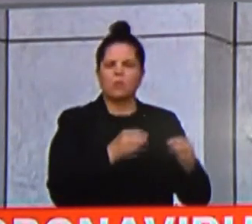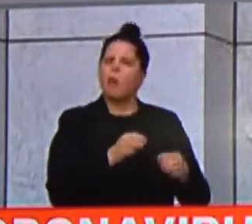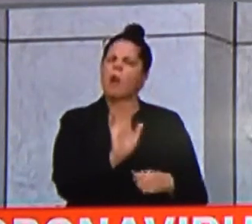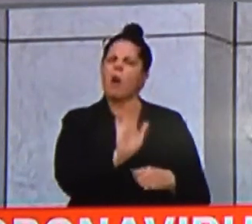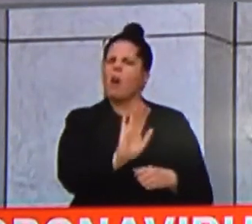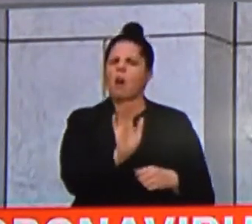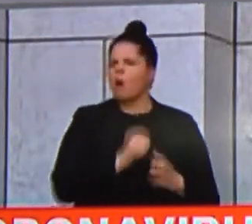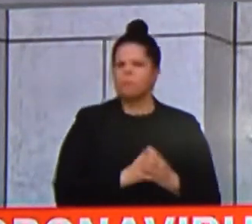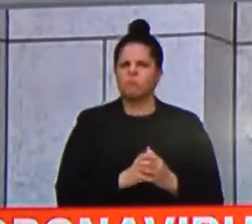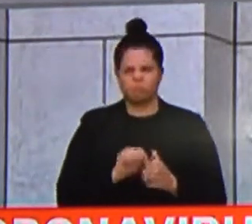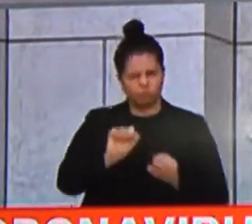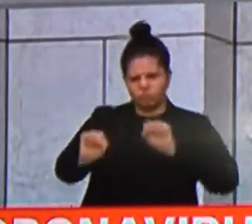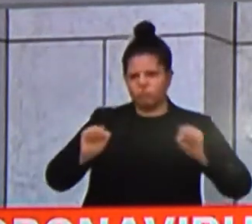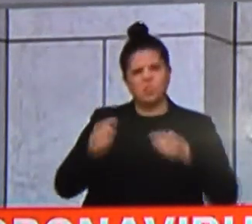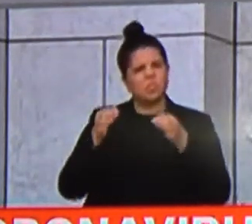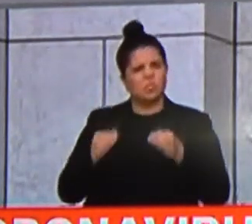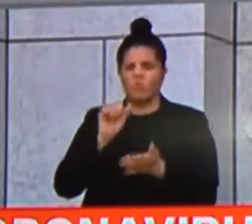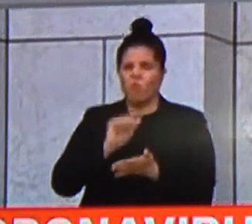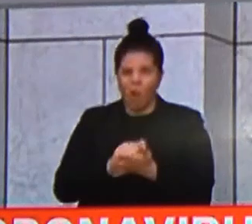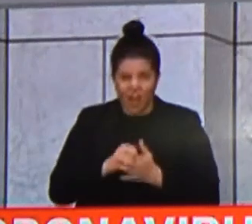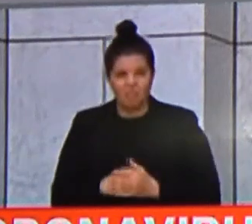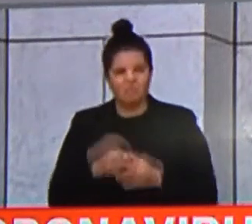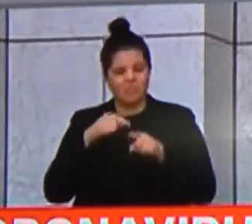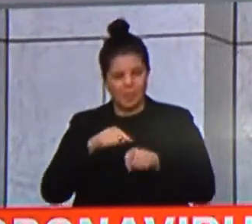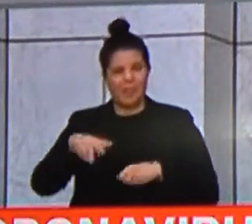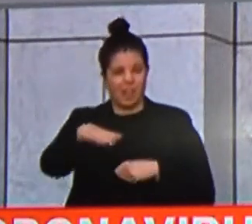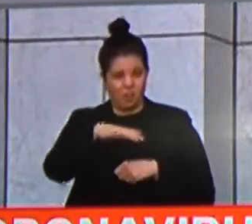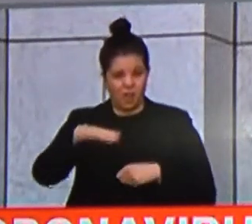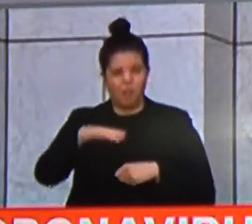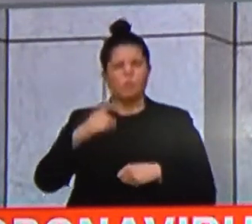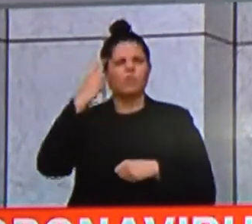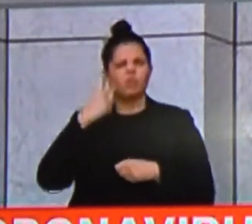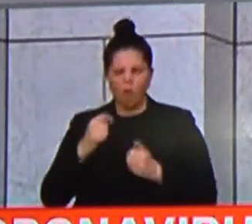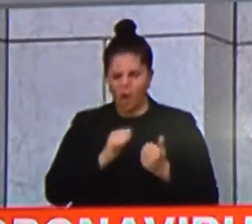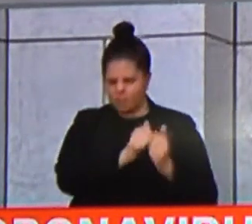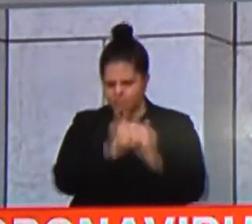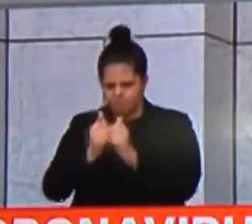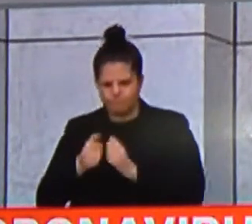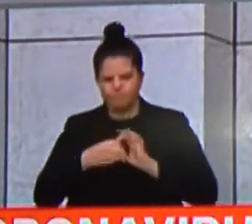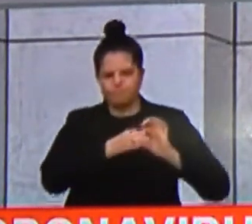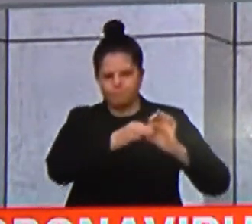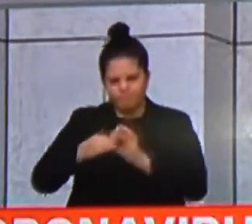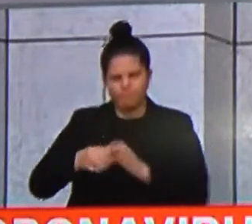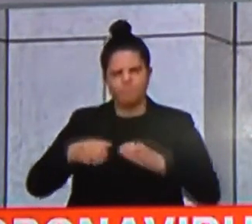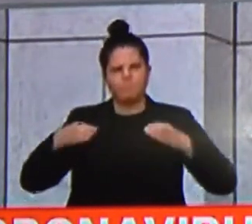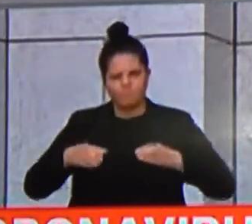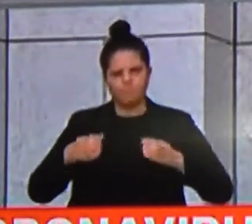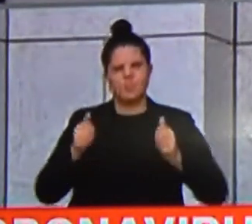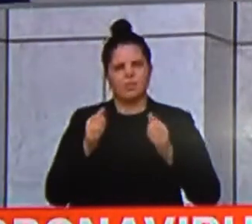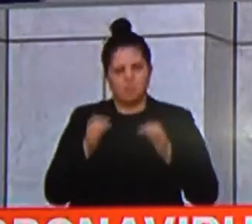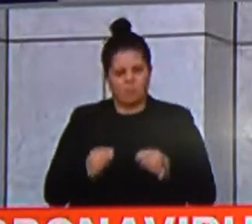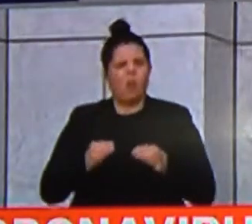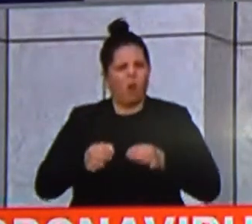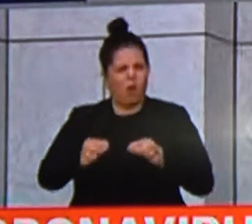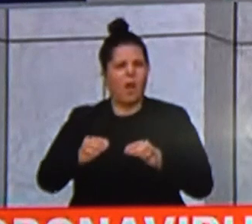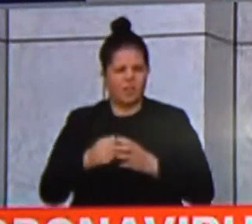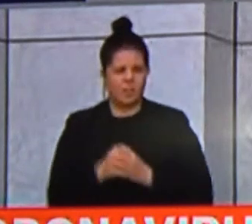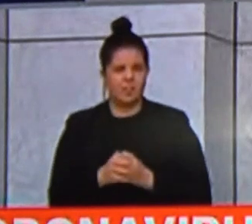mental health? Does that mean a GP can provide a mental health plan over the phone, or does it extend to a psychologist